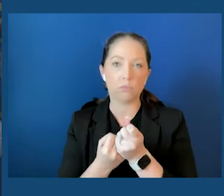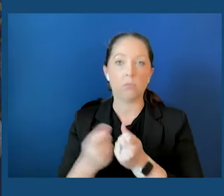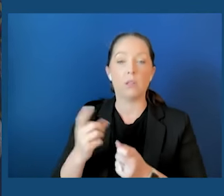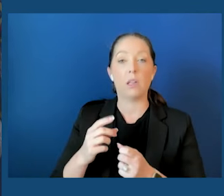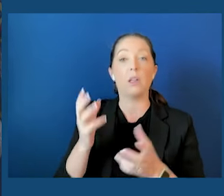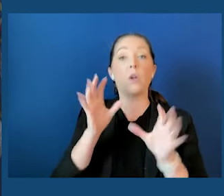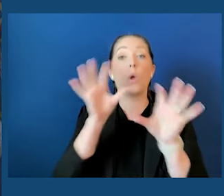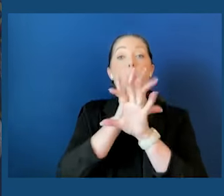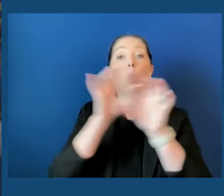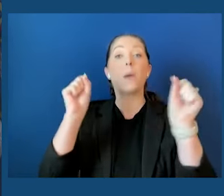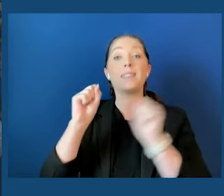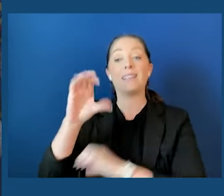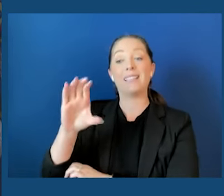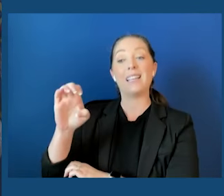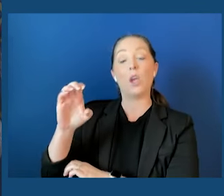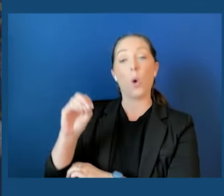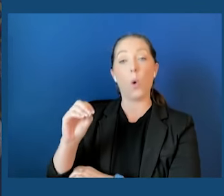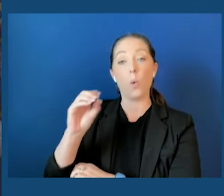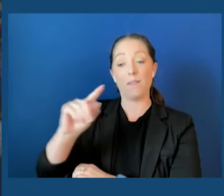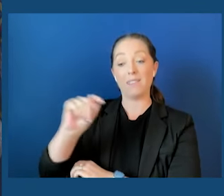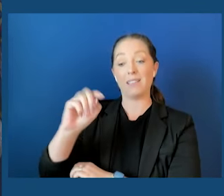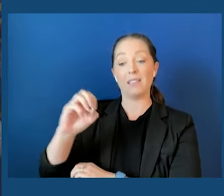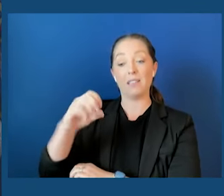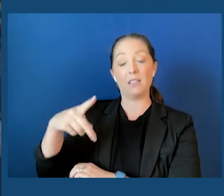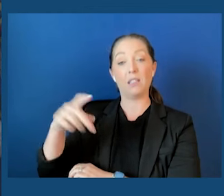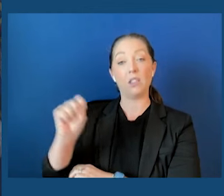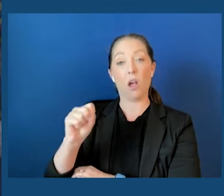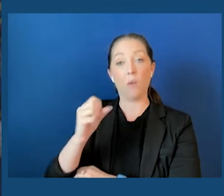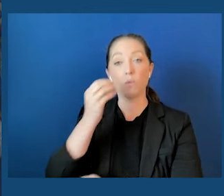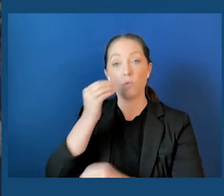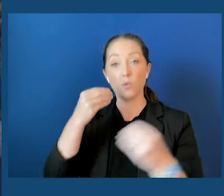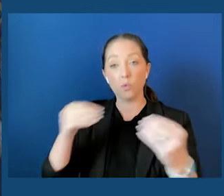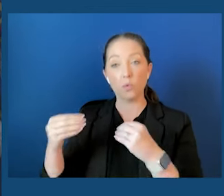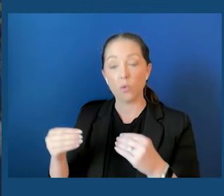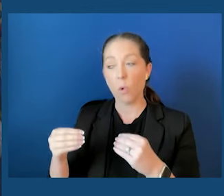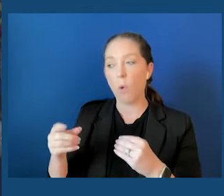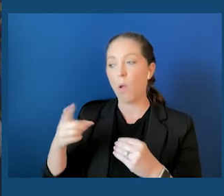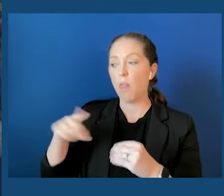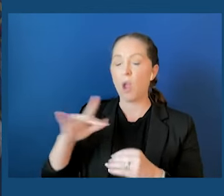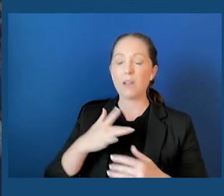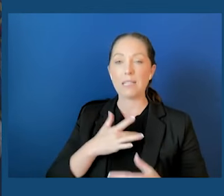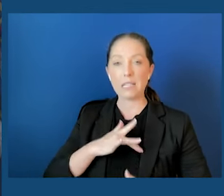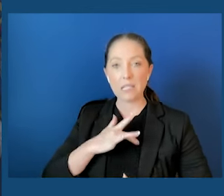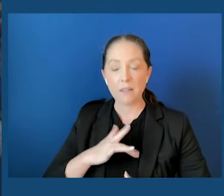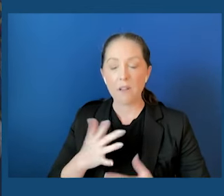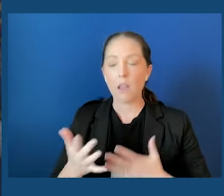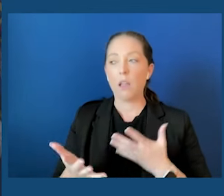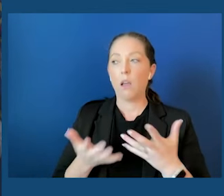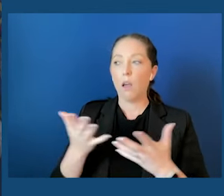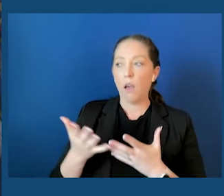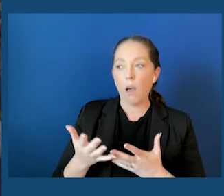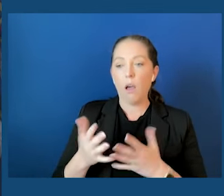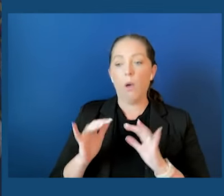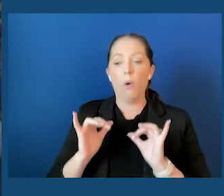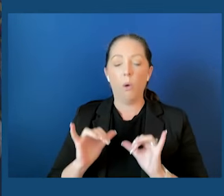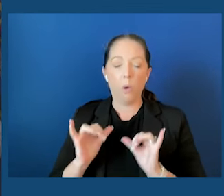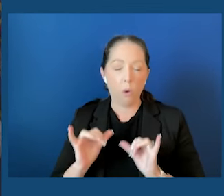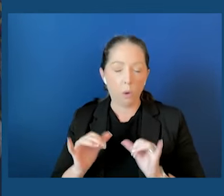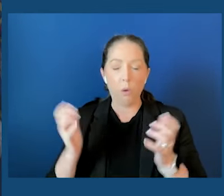them for their sensitivity and how they've managed this in the aftermath. And I have such incredible gratitude